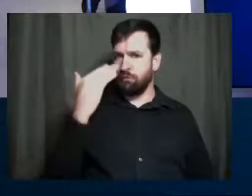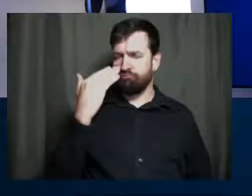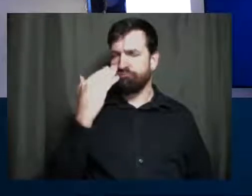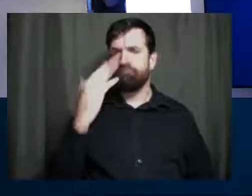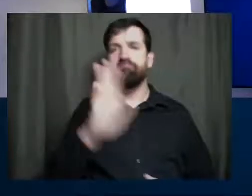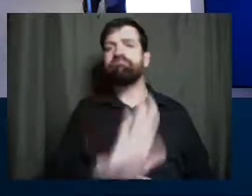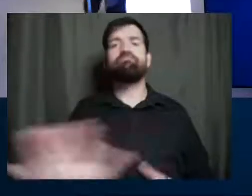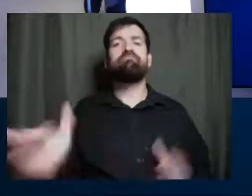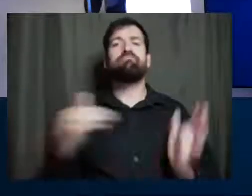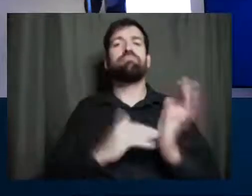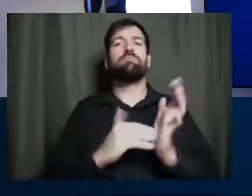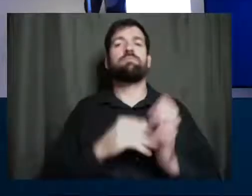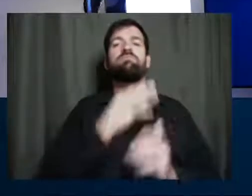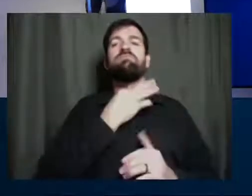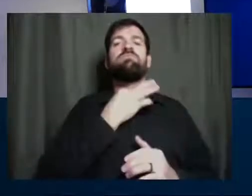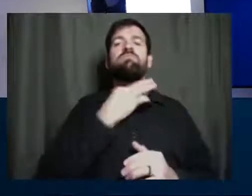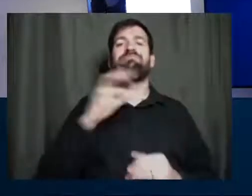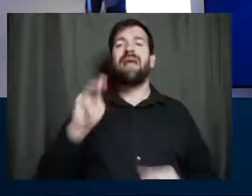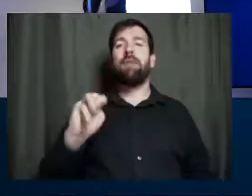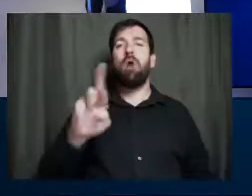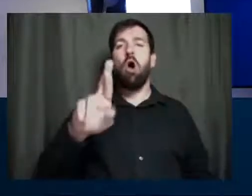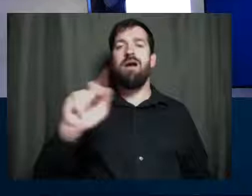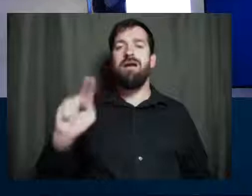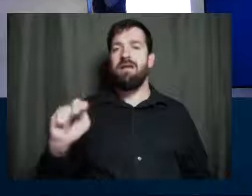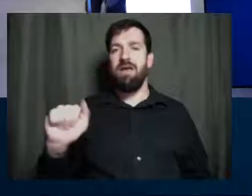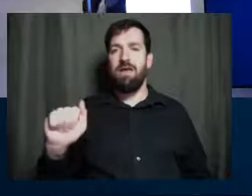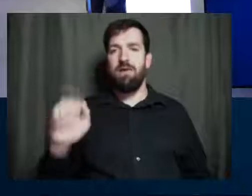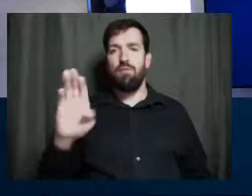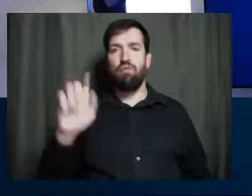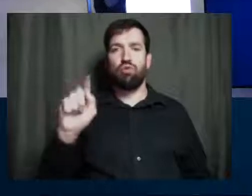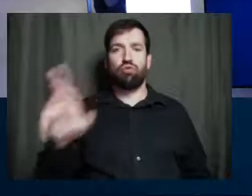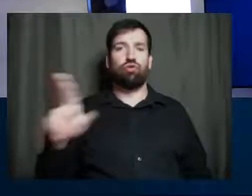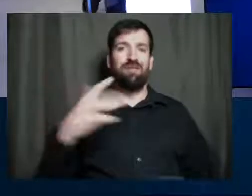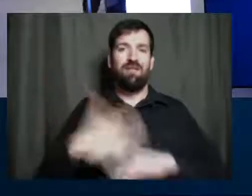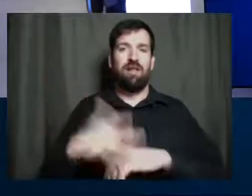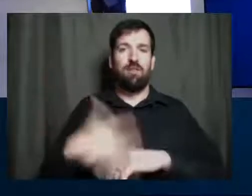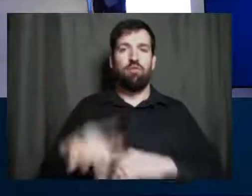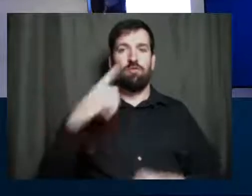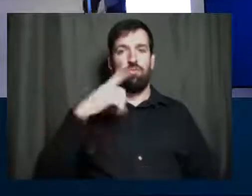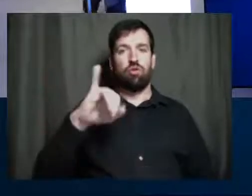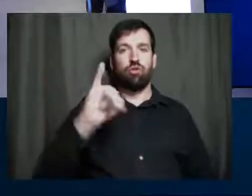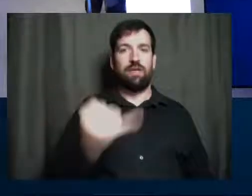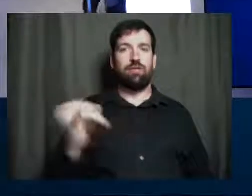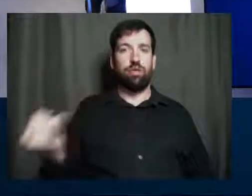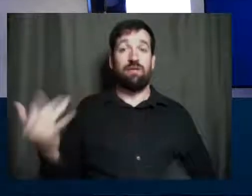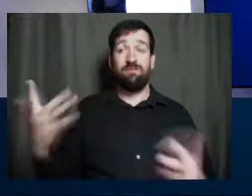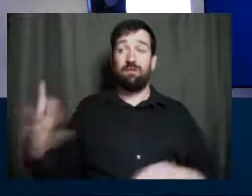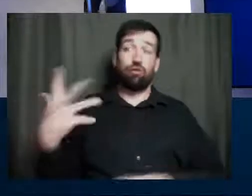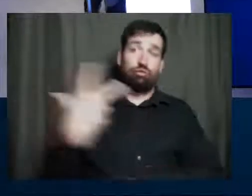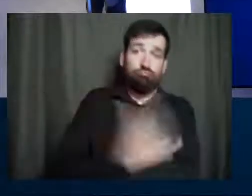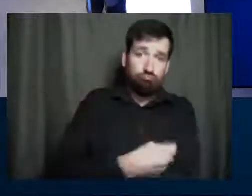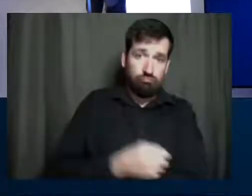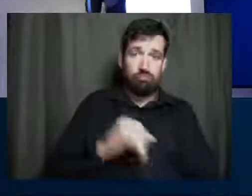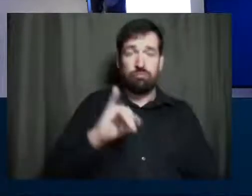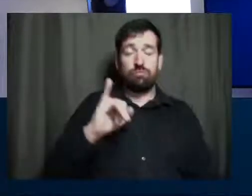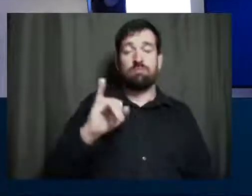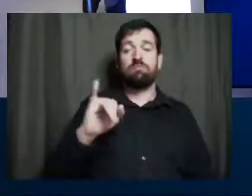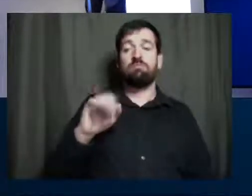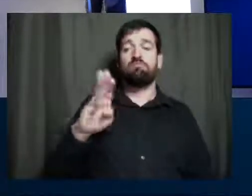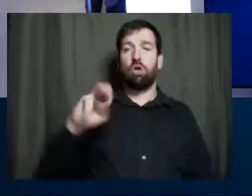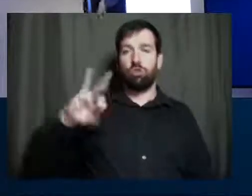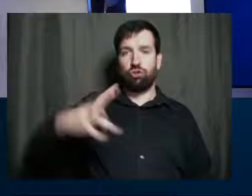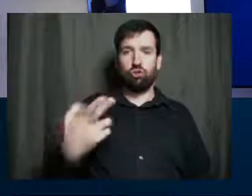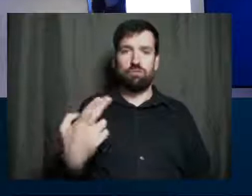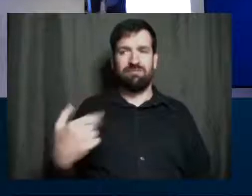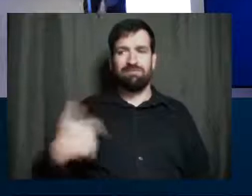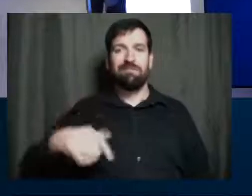till an mRNA booster might be available for J&J? She received it in March, and I'm a woman in my 40s with a blood clotting